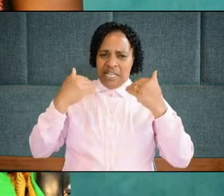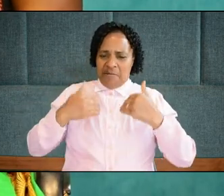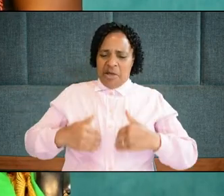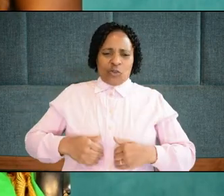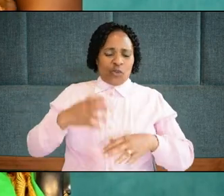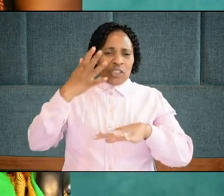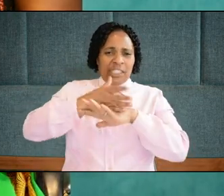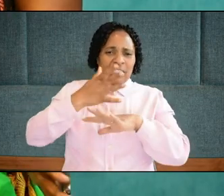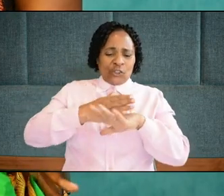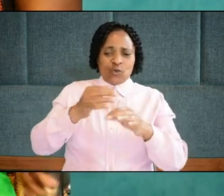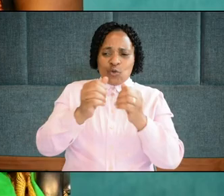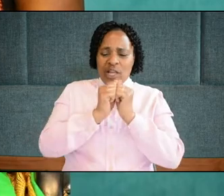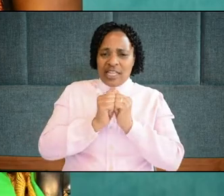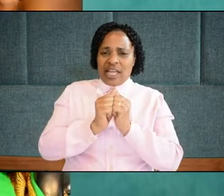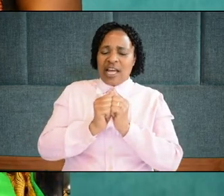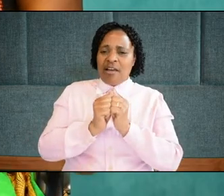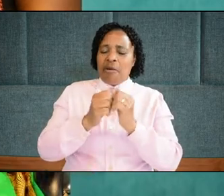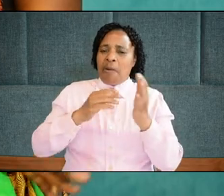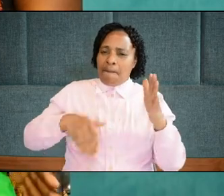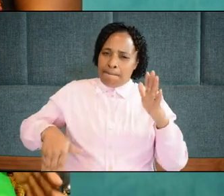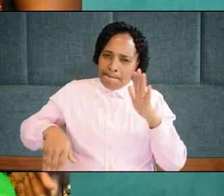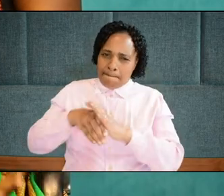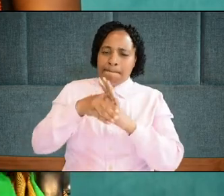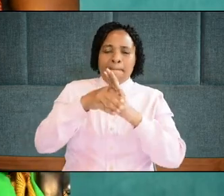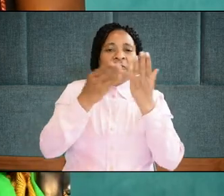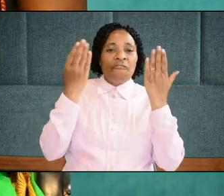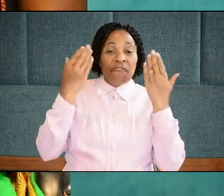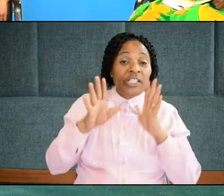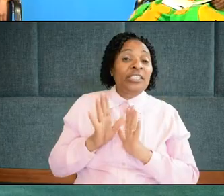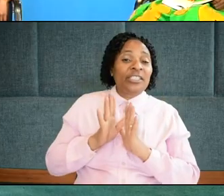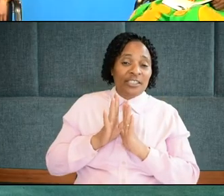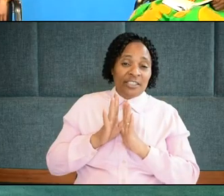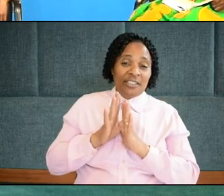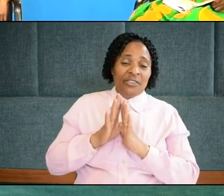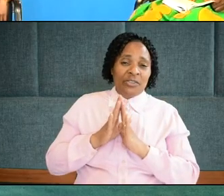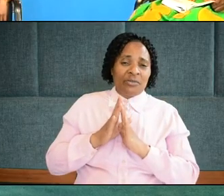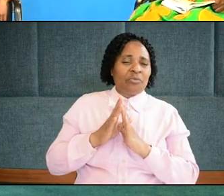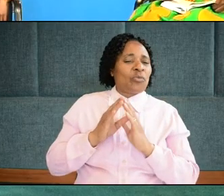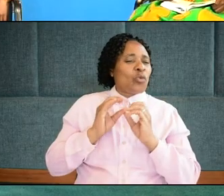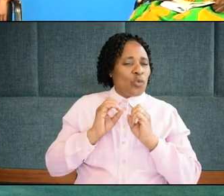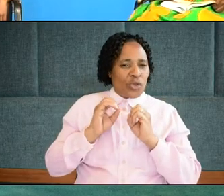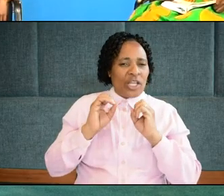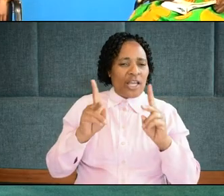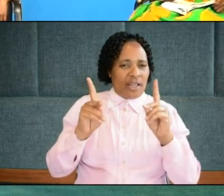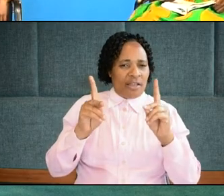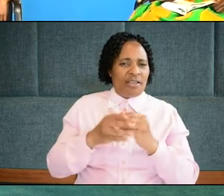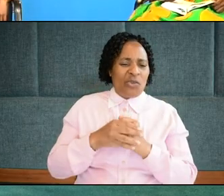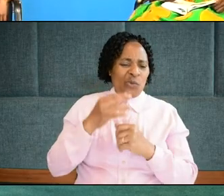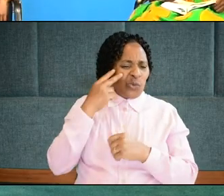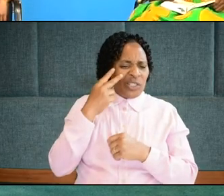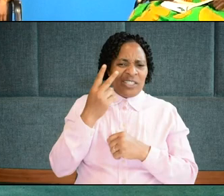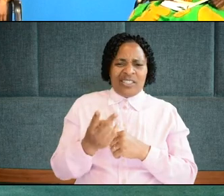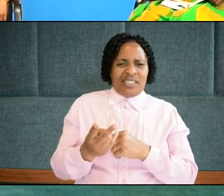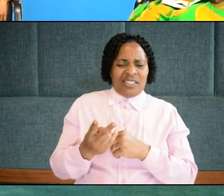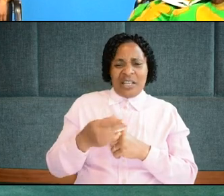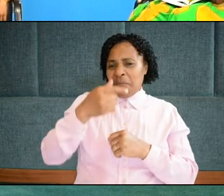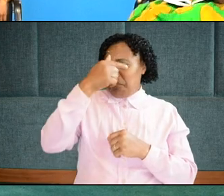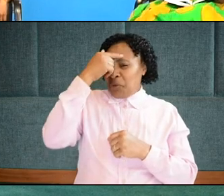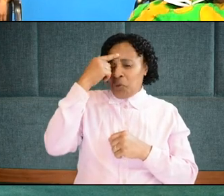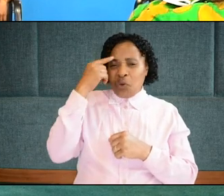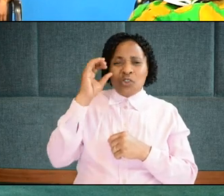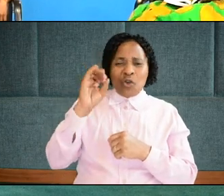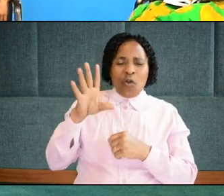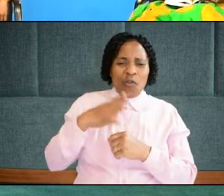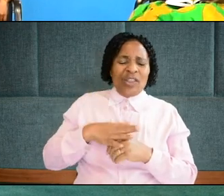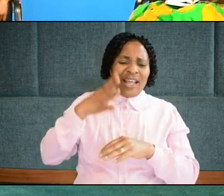was cheating with, as well as him, were suspended. Yeah. Wow. So we see that because of